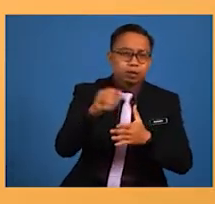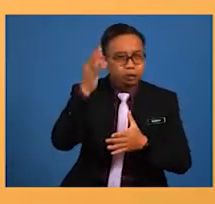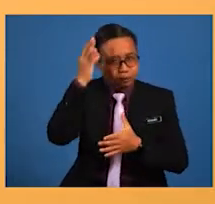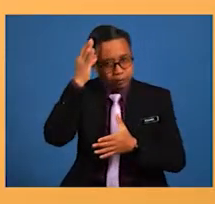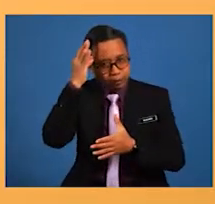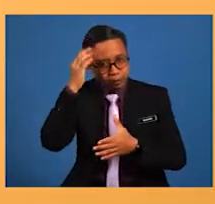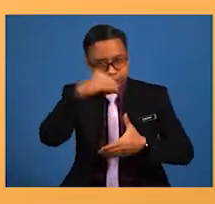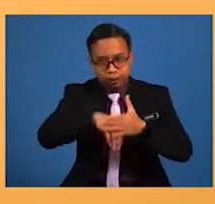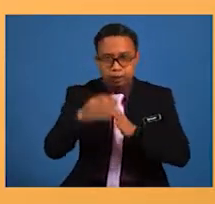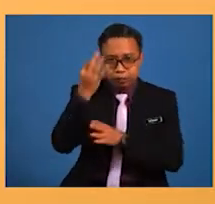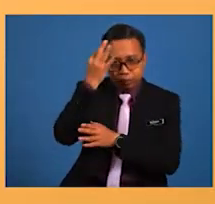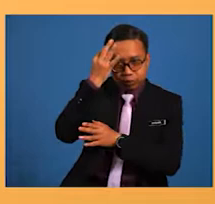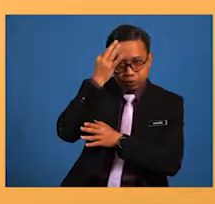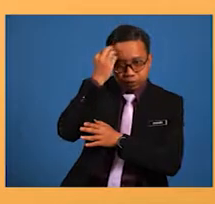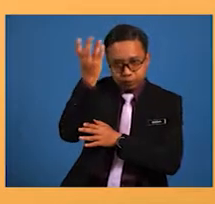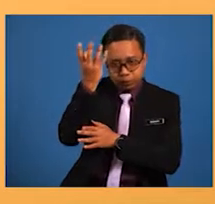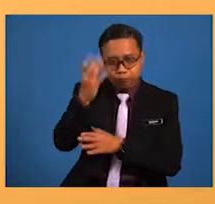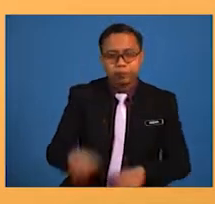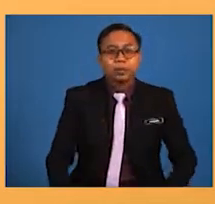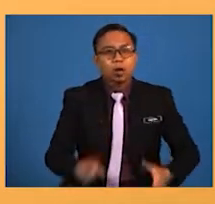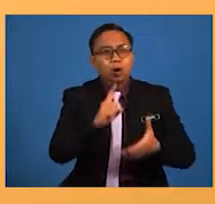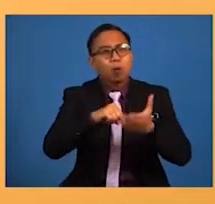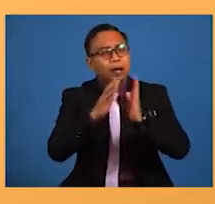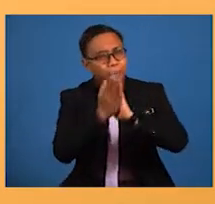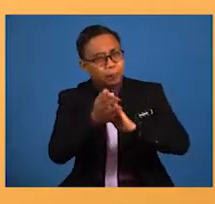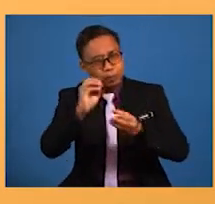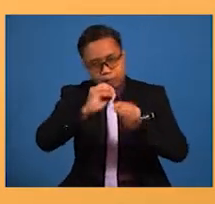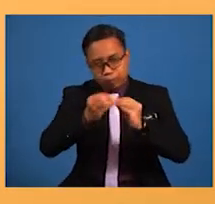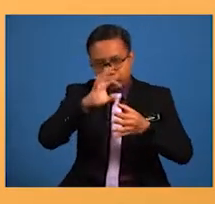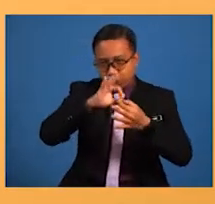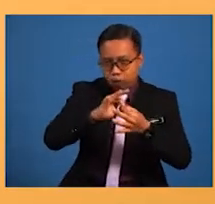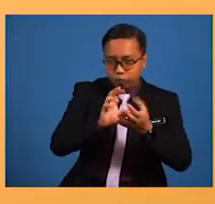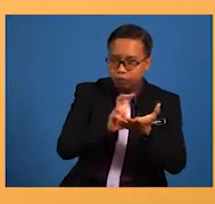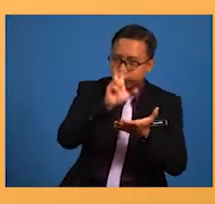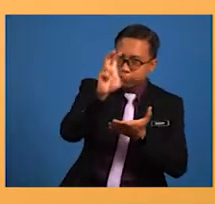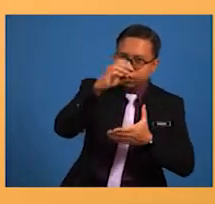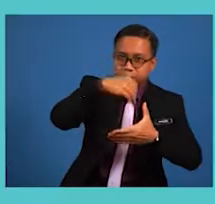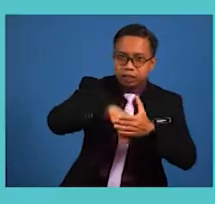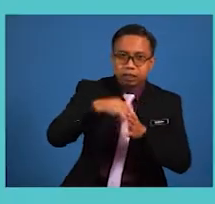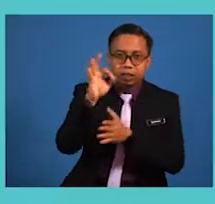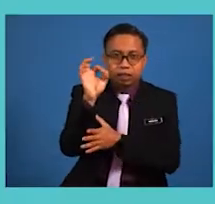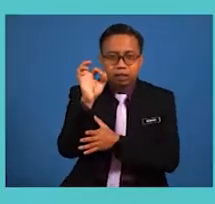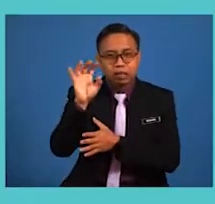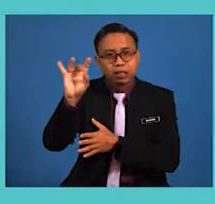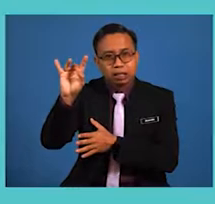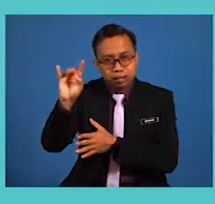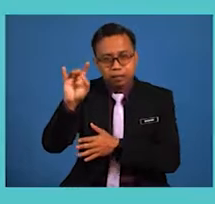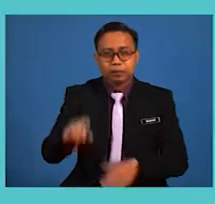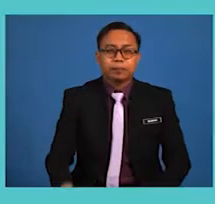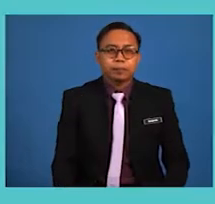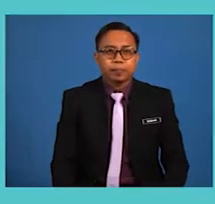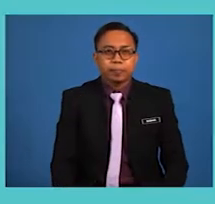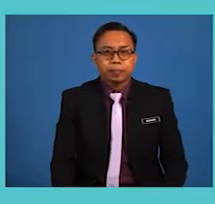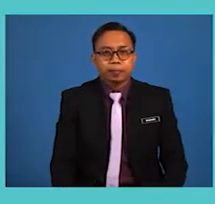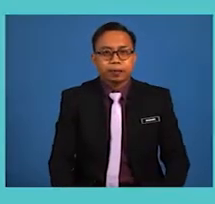information? What happened to the number of investors in 1990? Did the